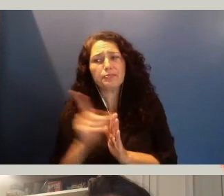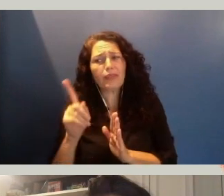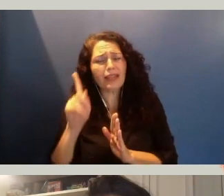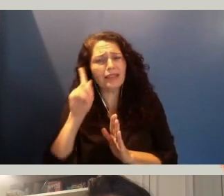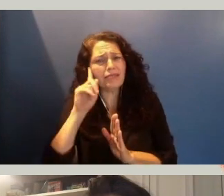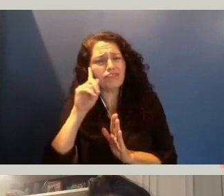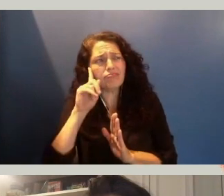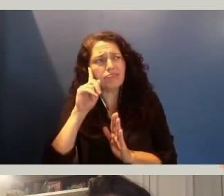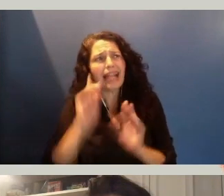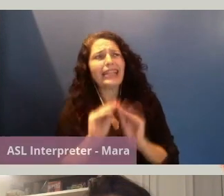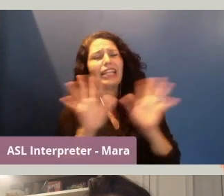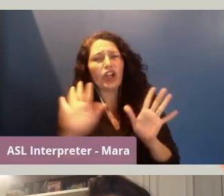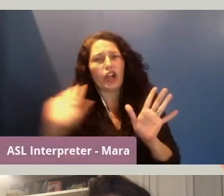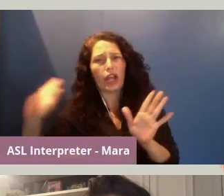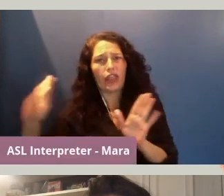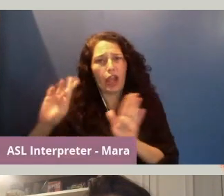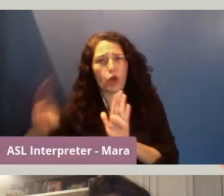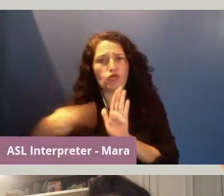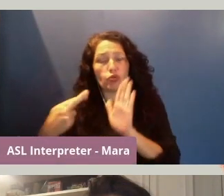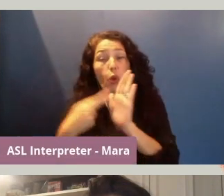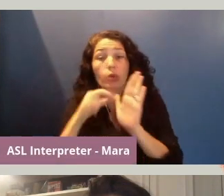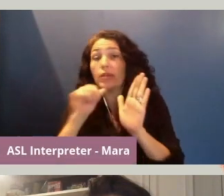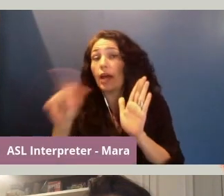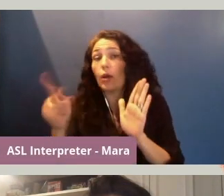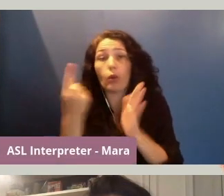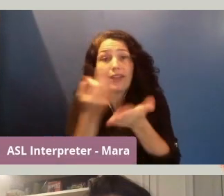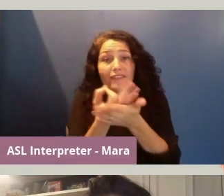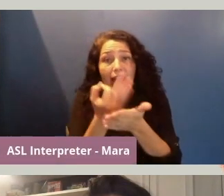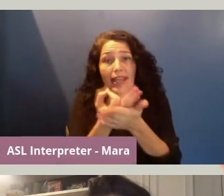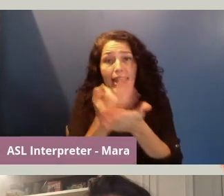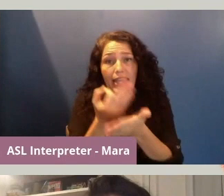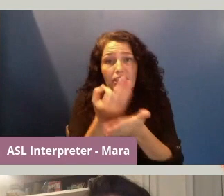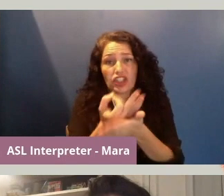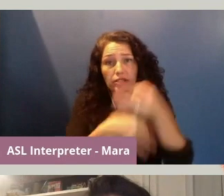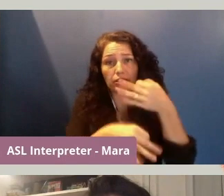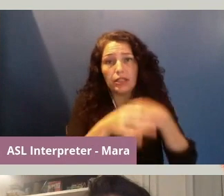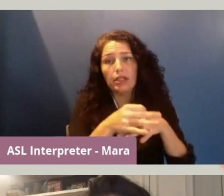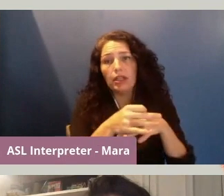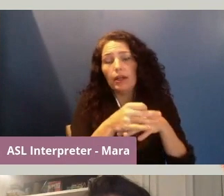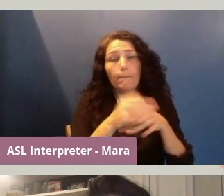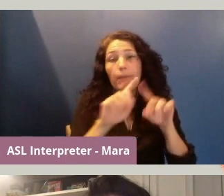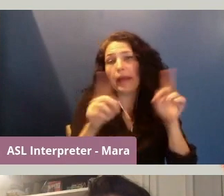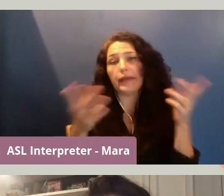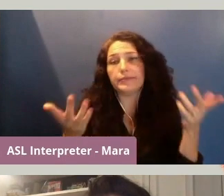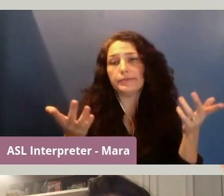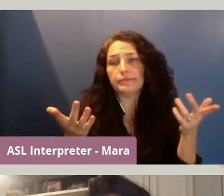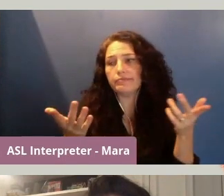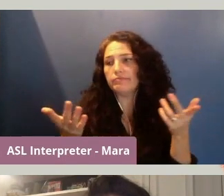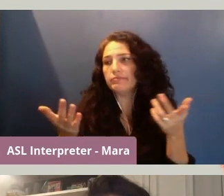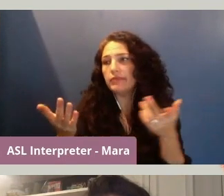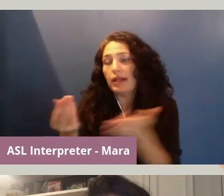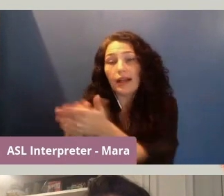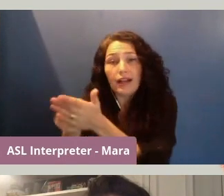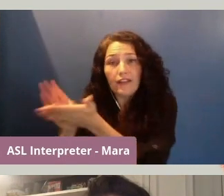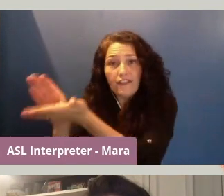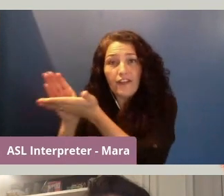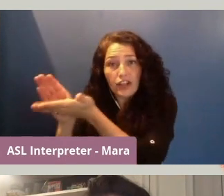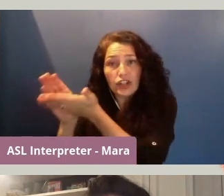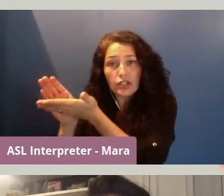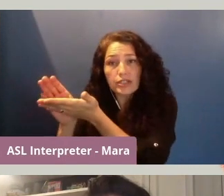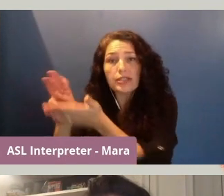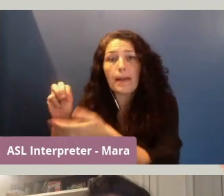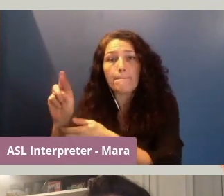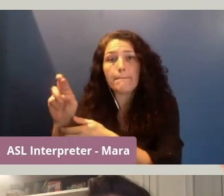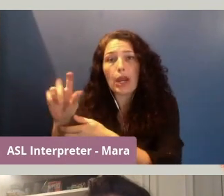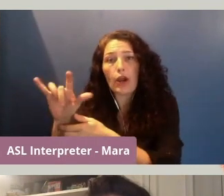the financial, you know, the way that things are financed. I think what Chi-hui was saying about, you know, funders, or actually, sorry, what Marilyn was saying about,